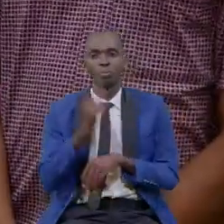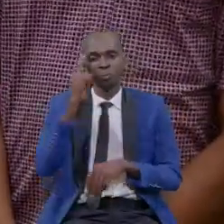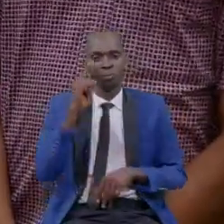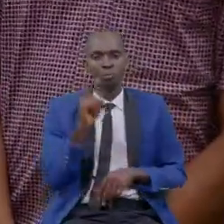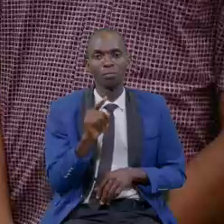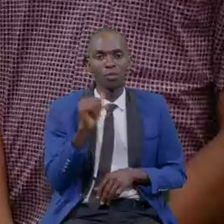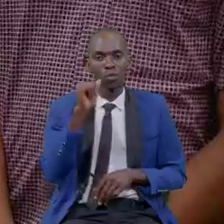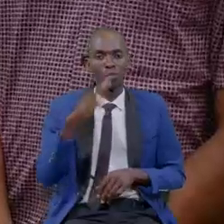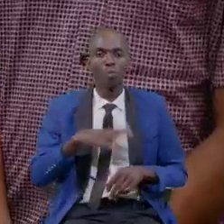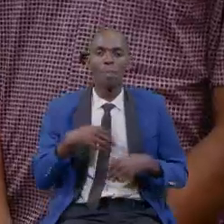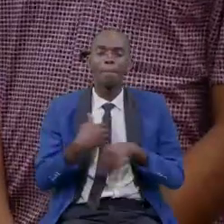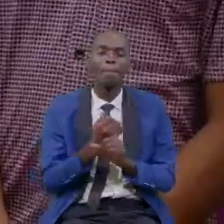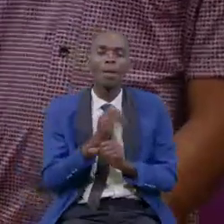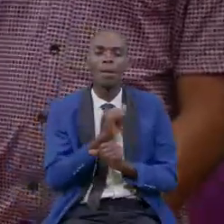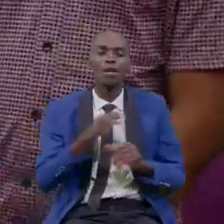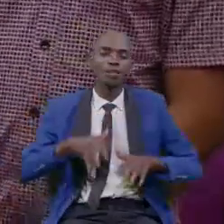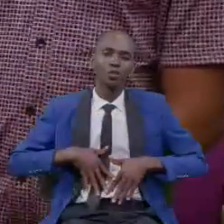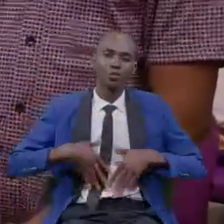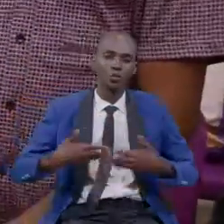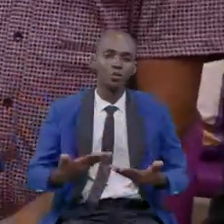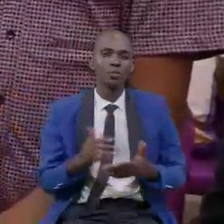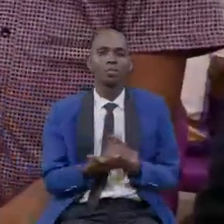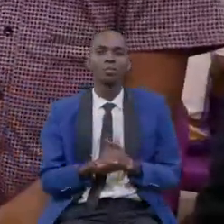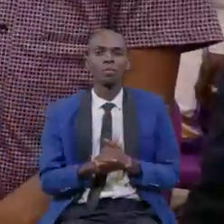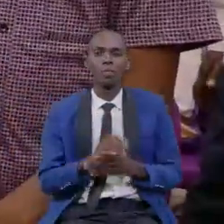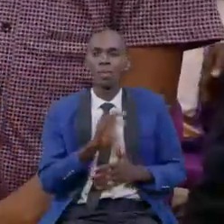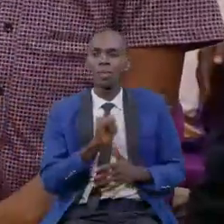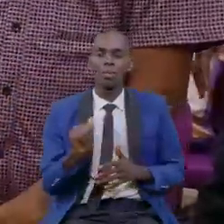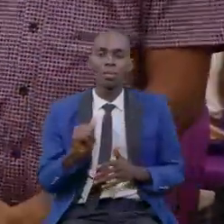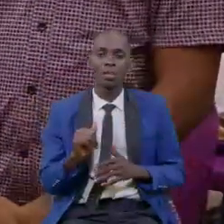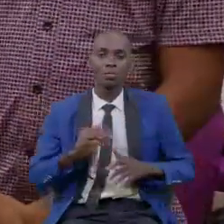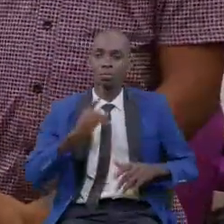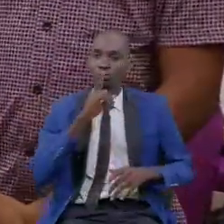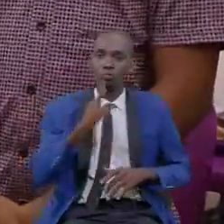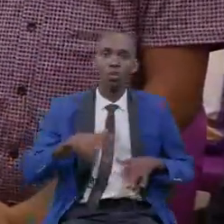She made a confession in deep faith.